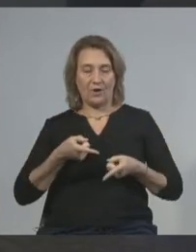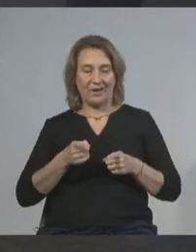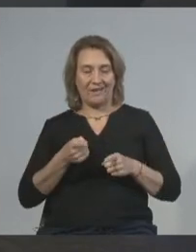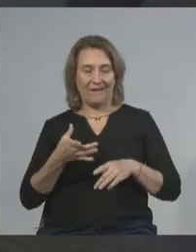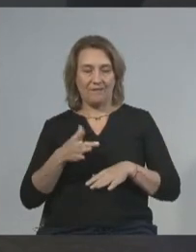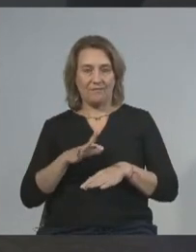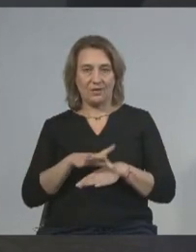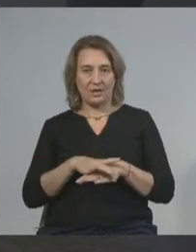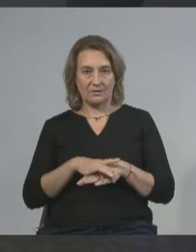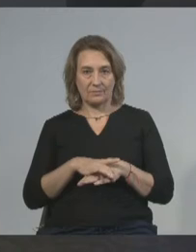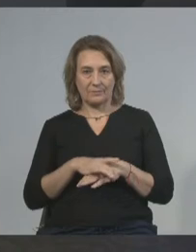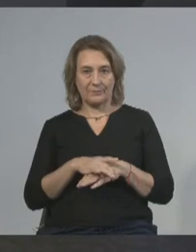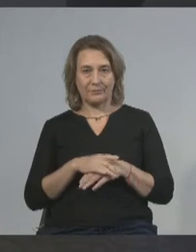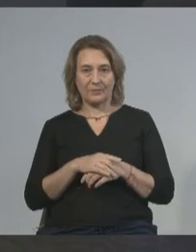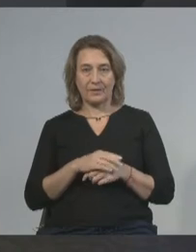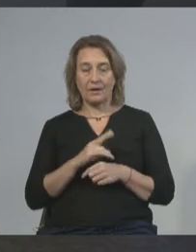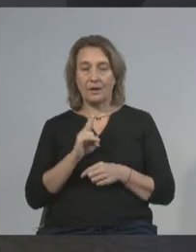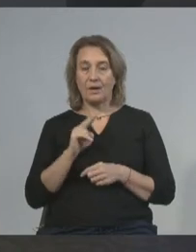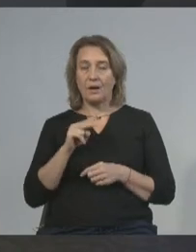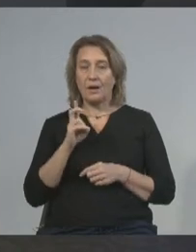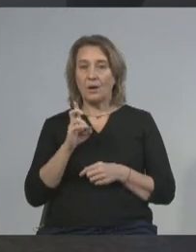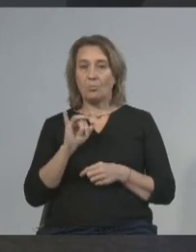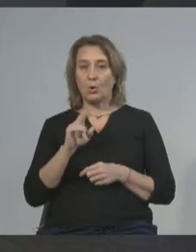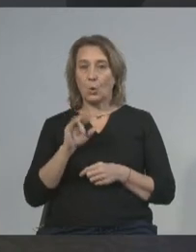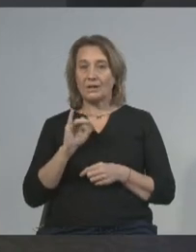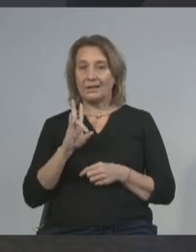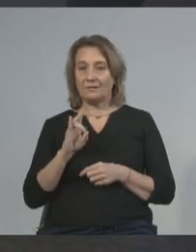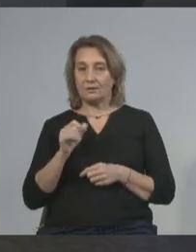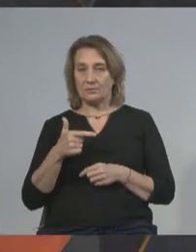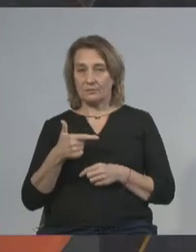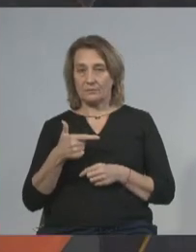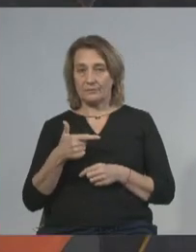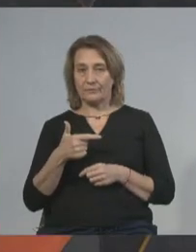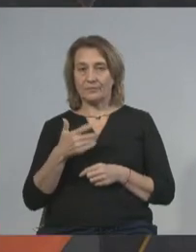effect because keyword blocking